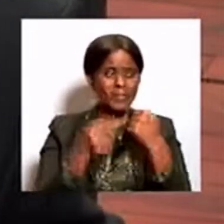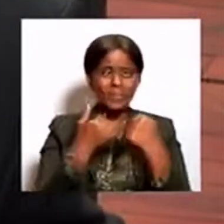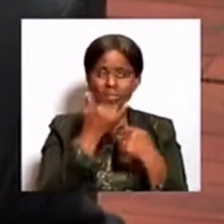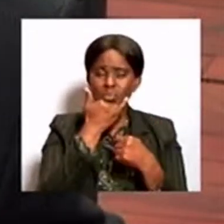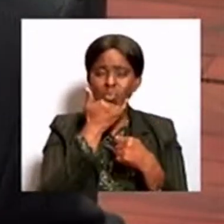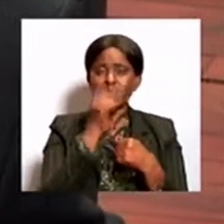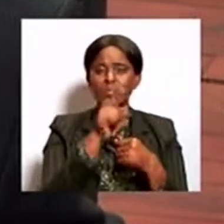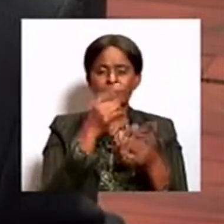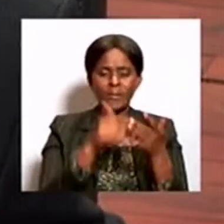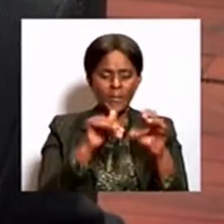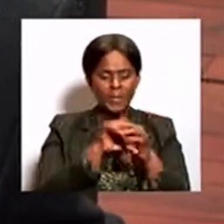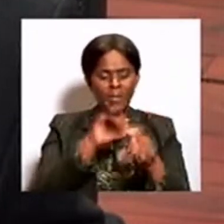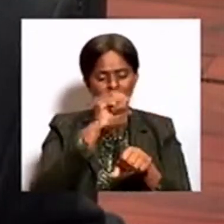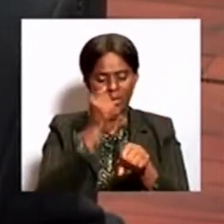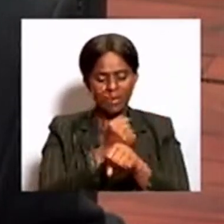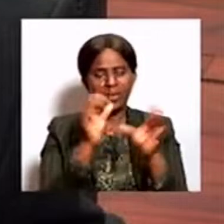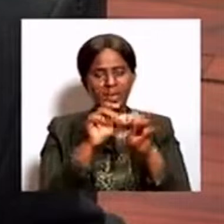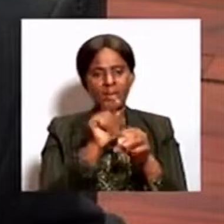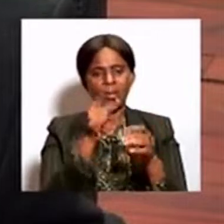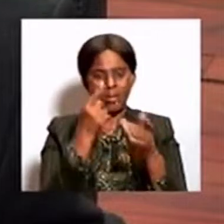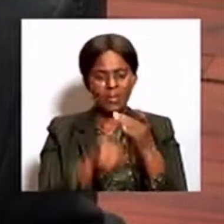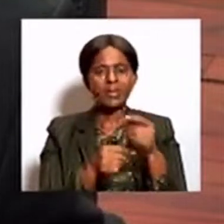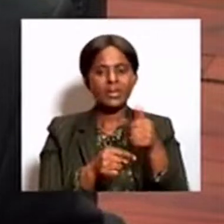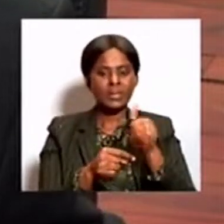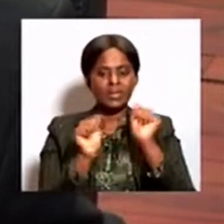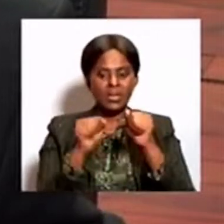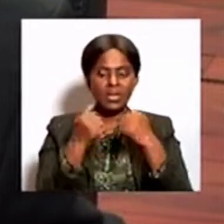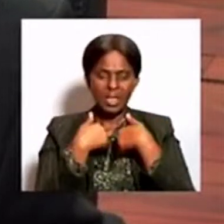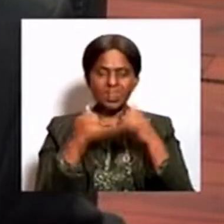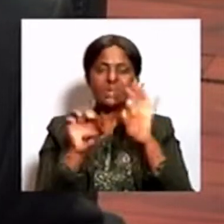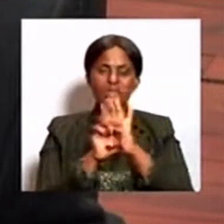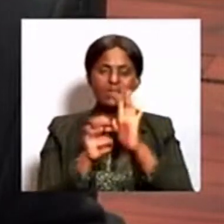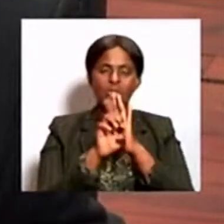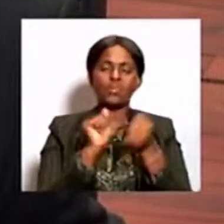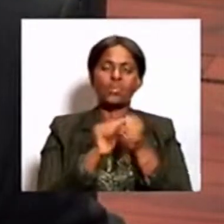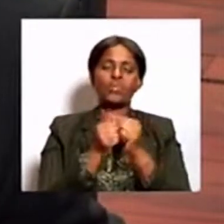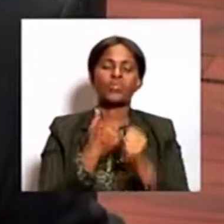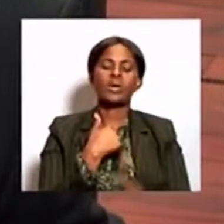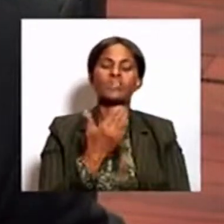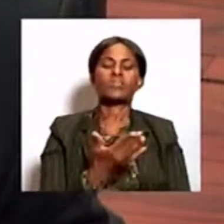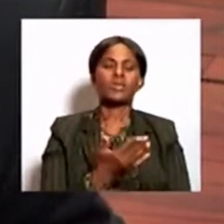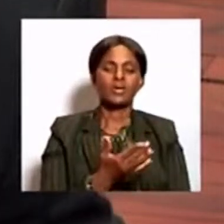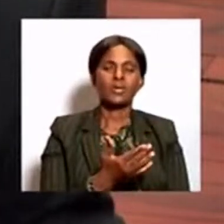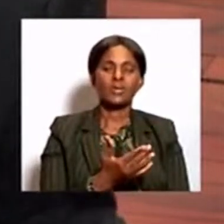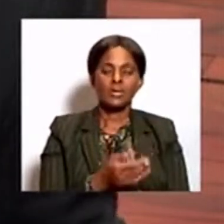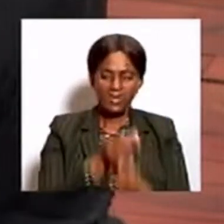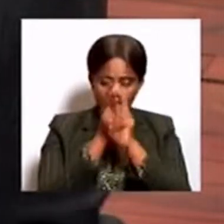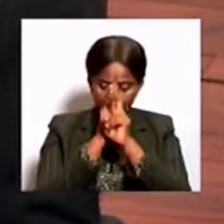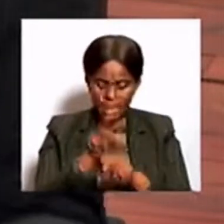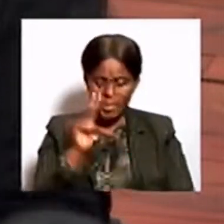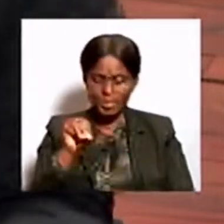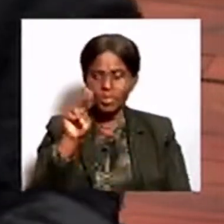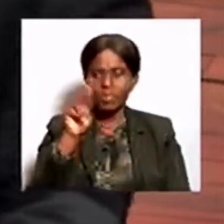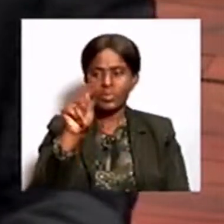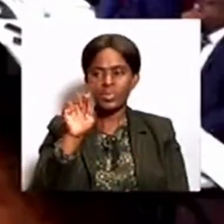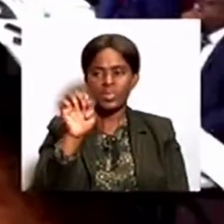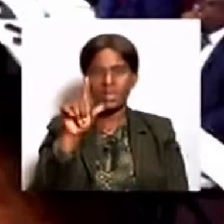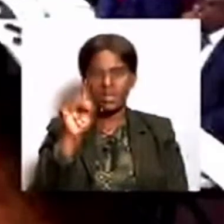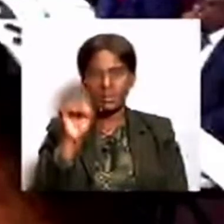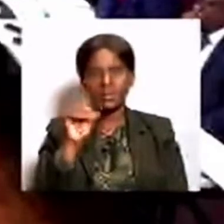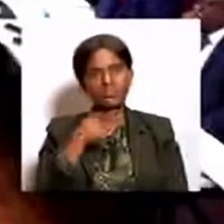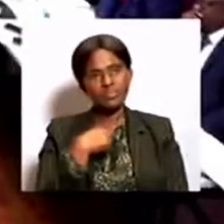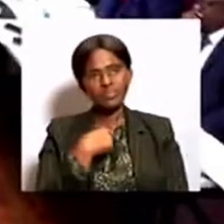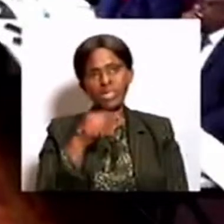wrong to Chongwe Council that you can have such problems? Honorable Mitero. I have no